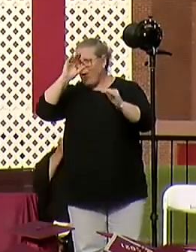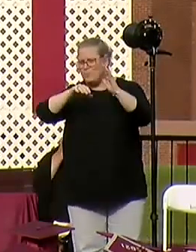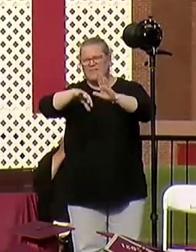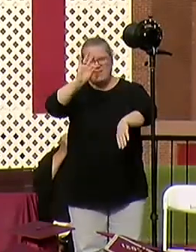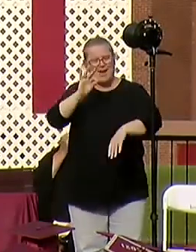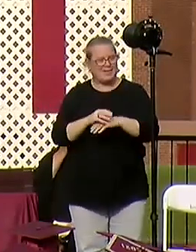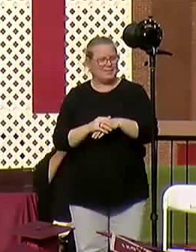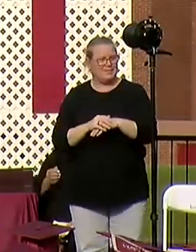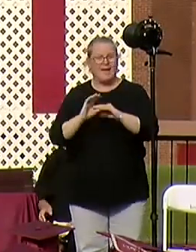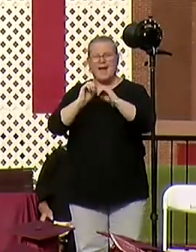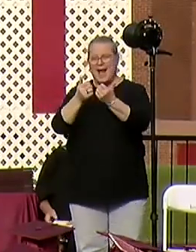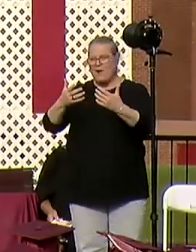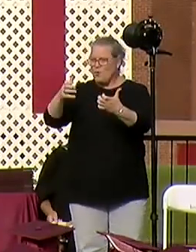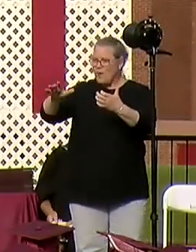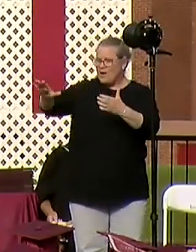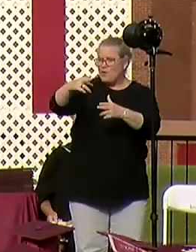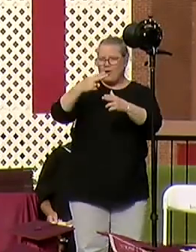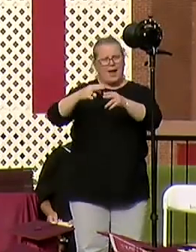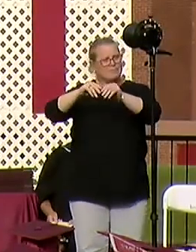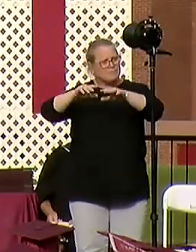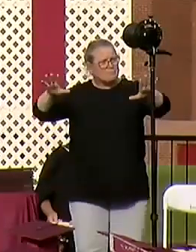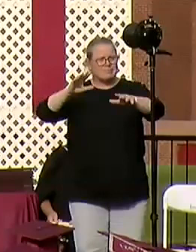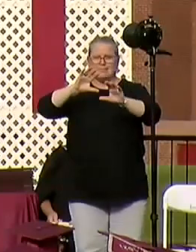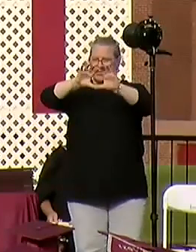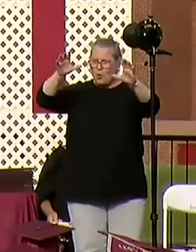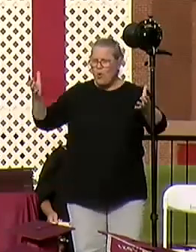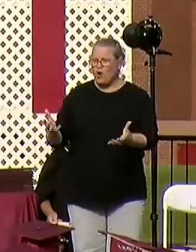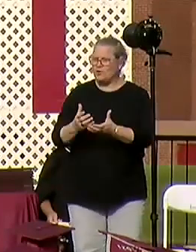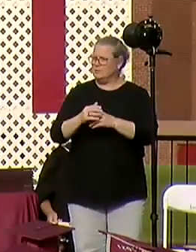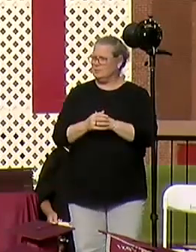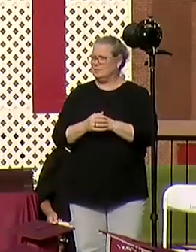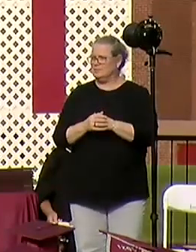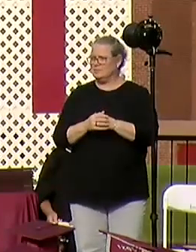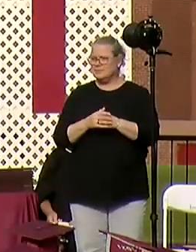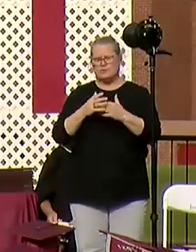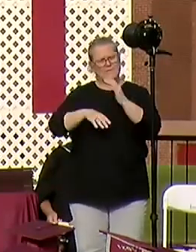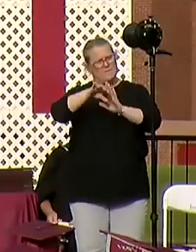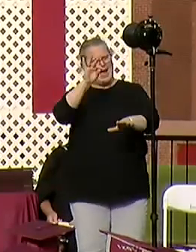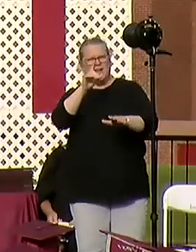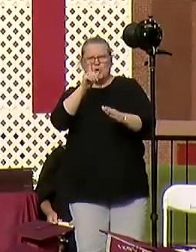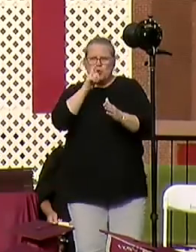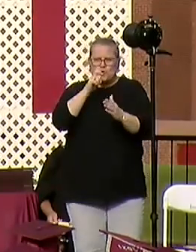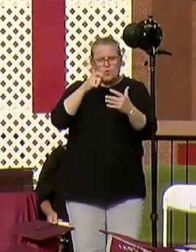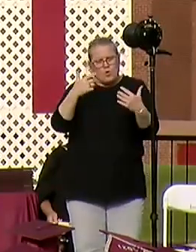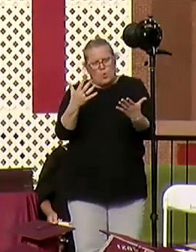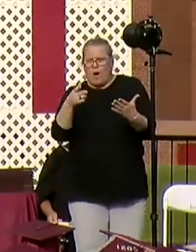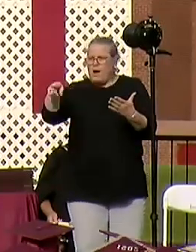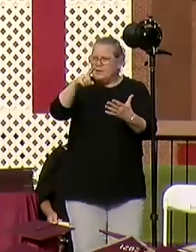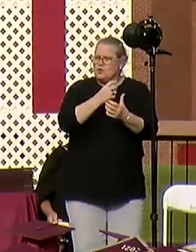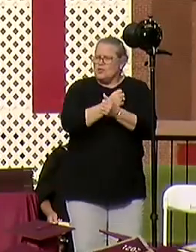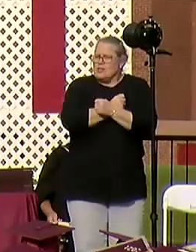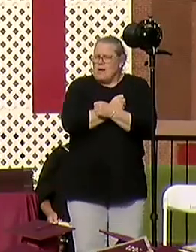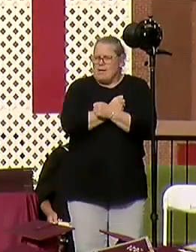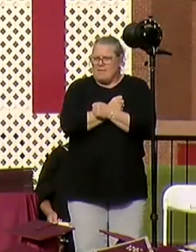on the world. But to find what or who you truly love and to make your impact on this world,